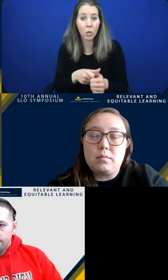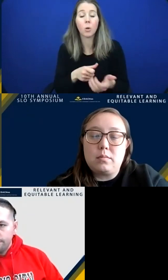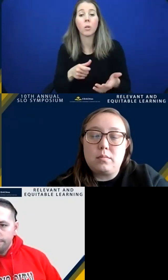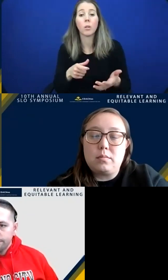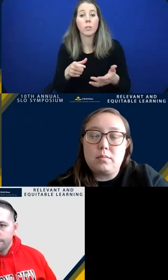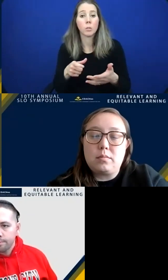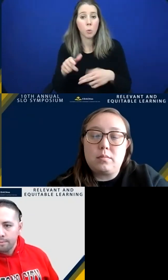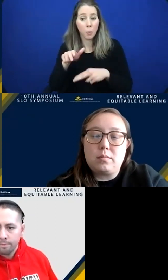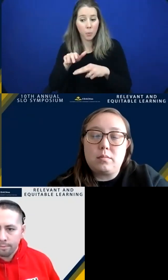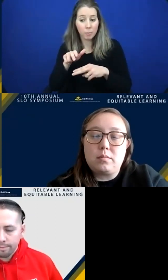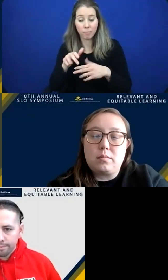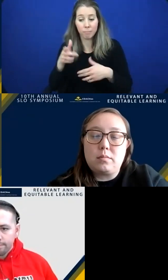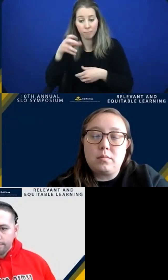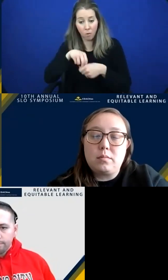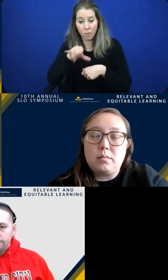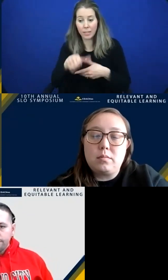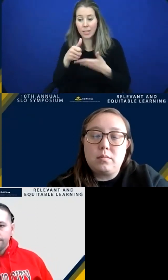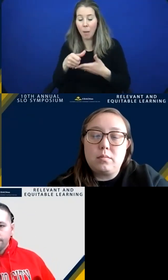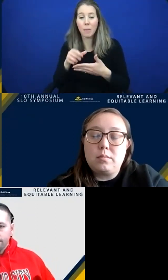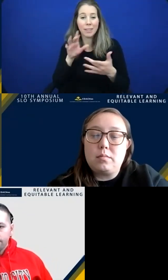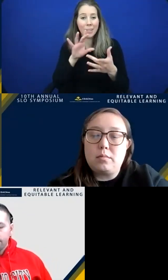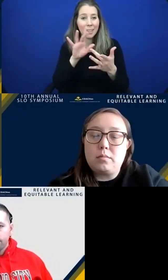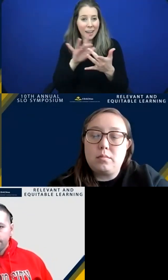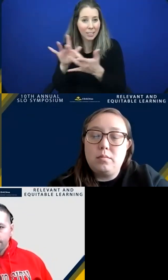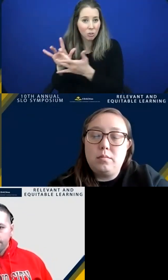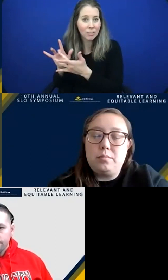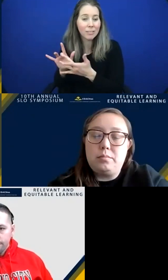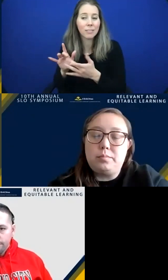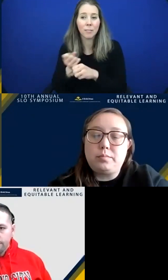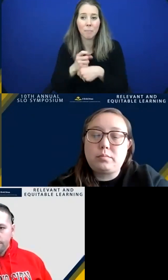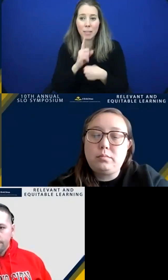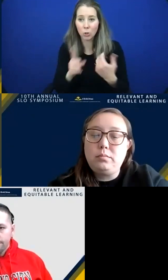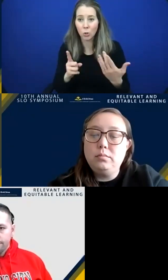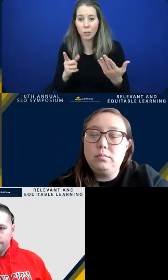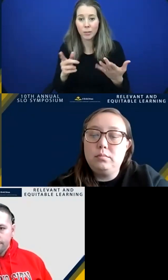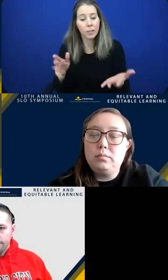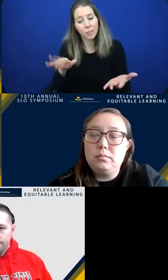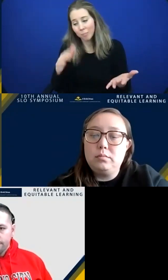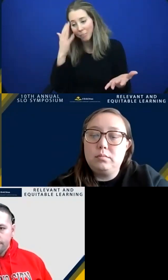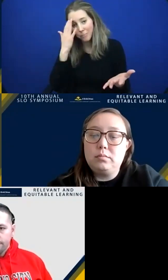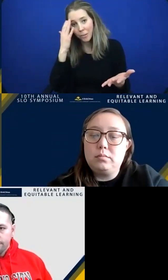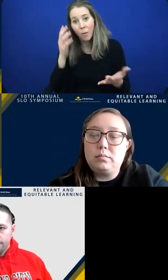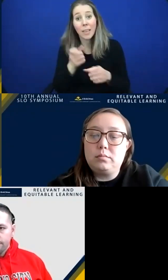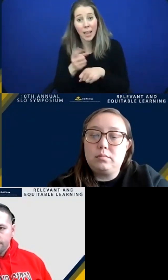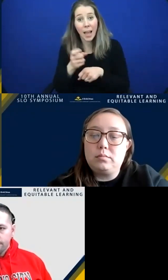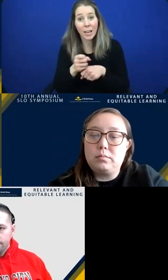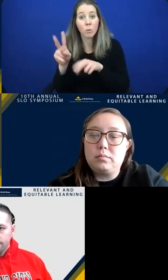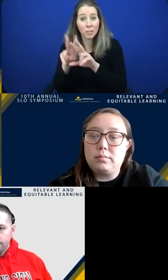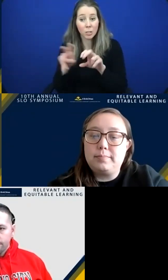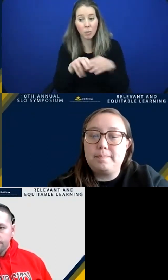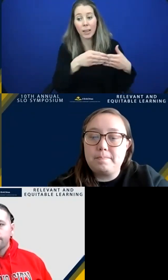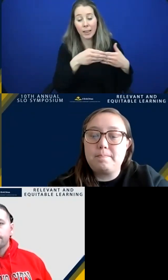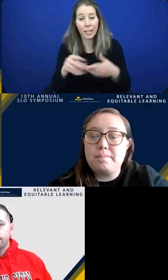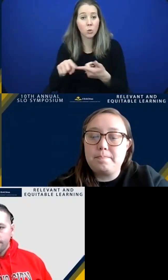help make those connections, to help making sure we're, because again, the annual assessment should be feeding into